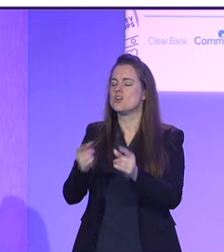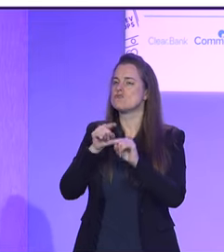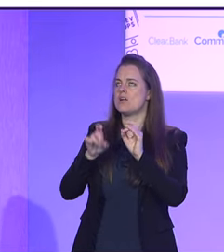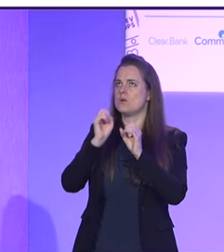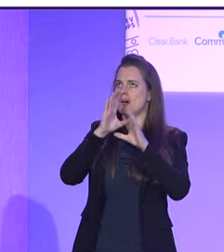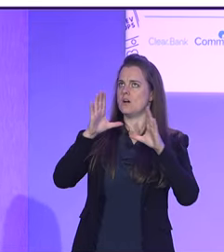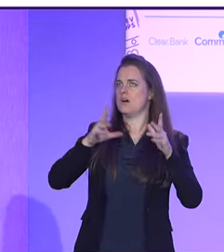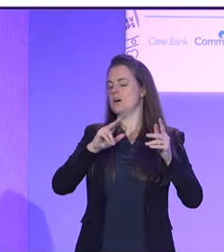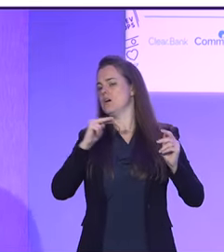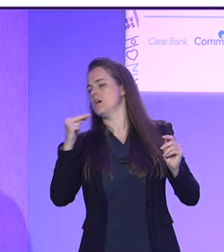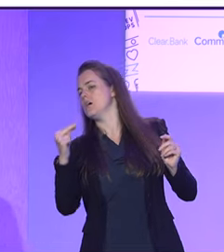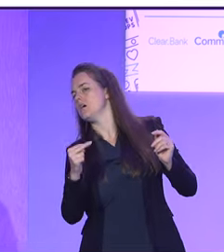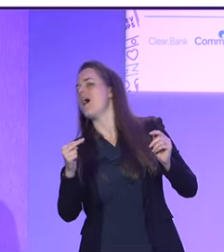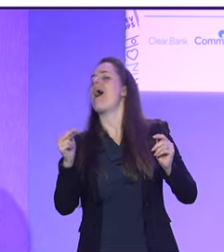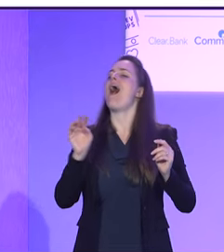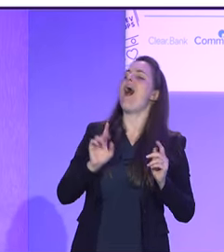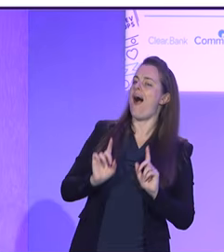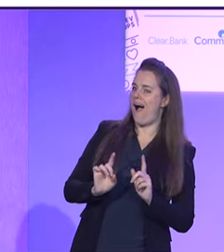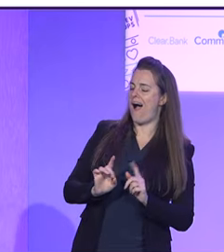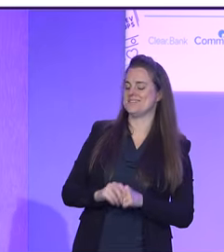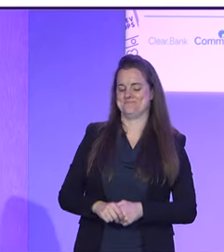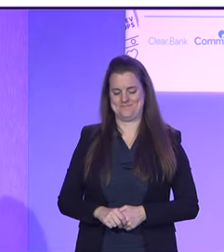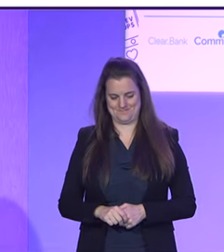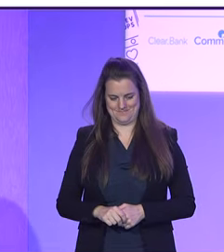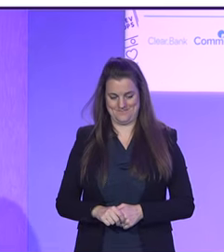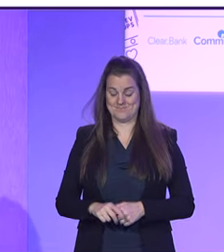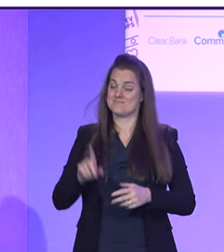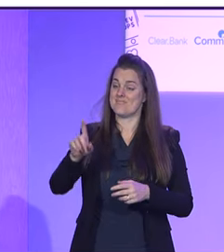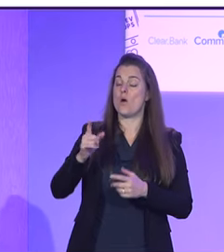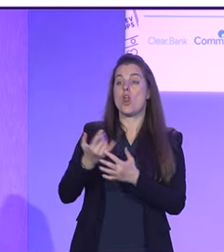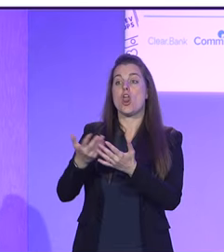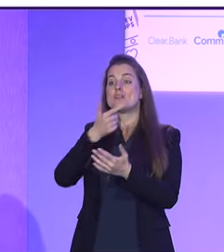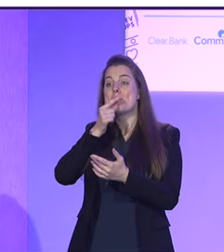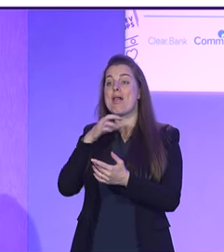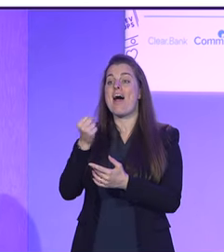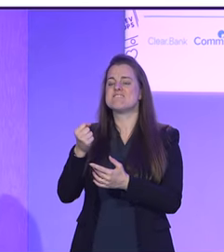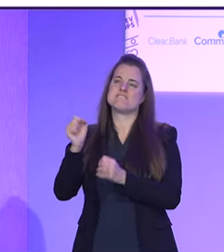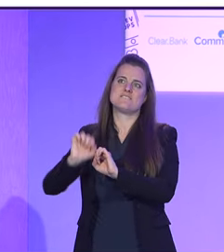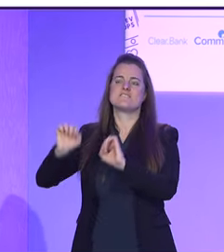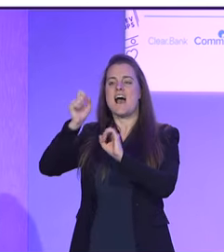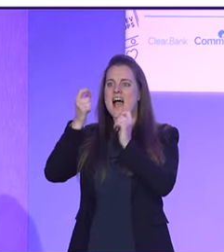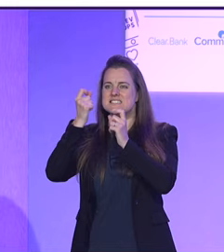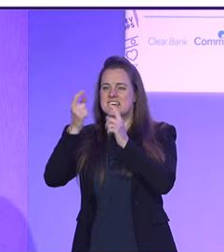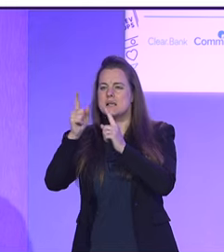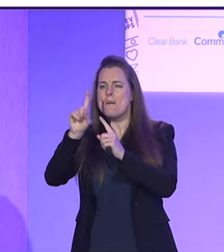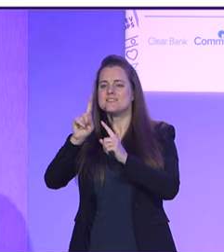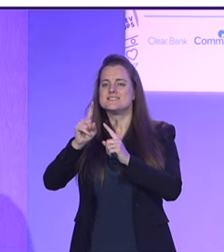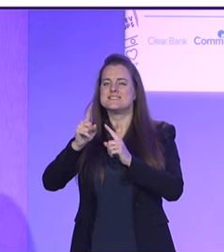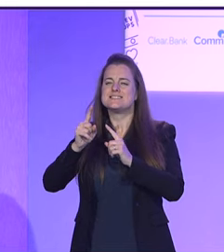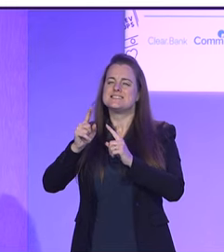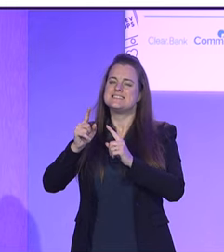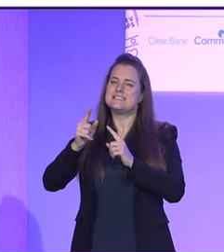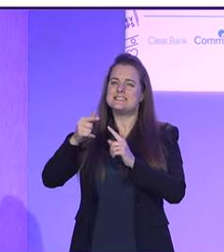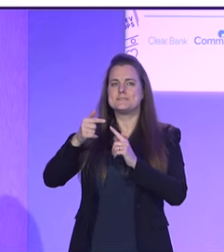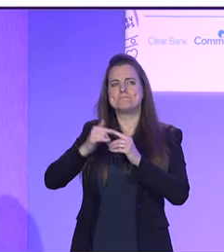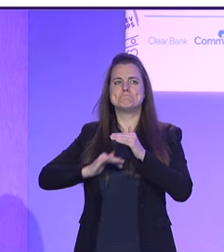A lot of people have a lot of ideas about a lot of things, and they're often implicit because people just kind of assume everyone thinks that